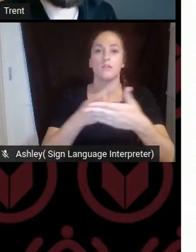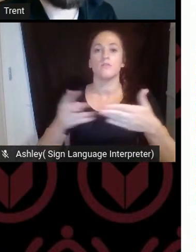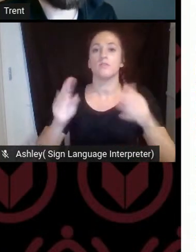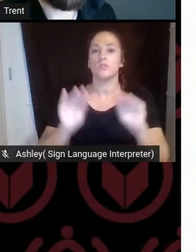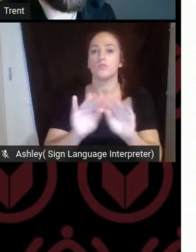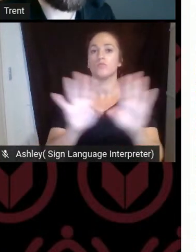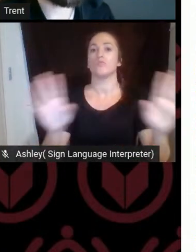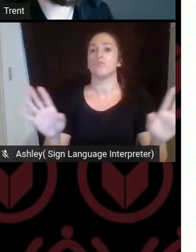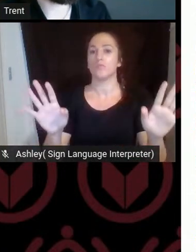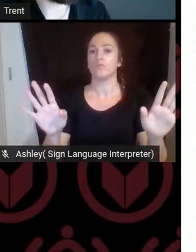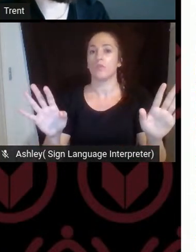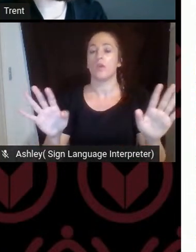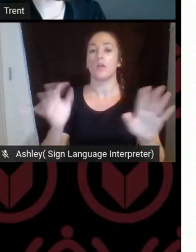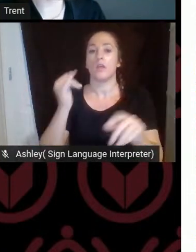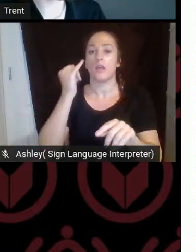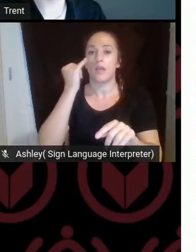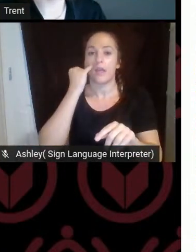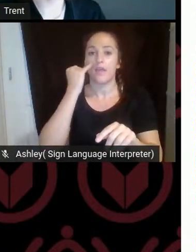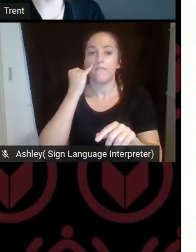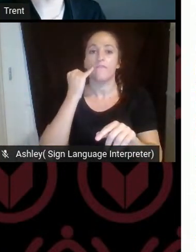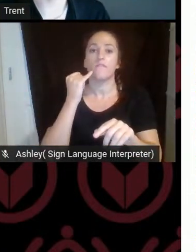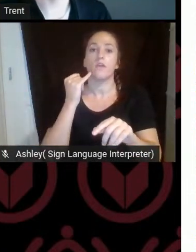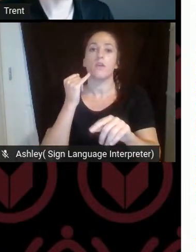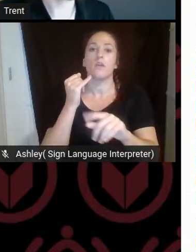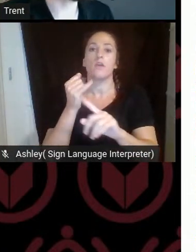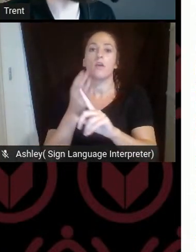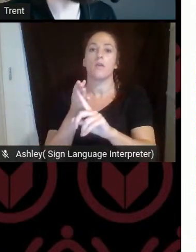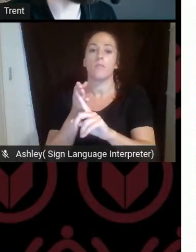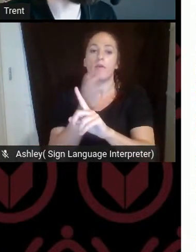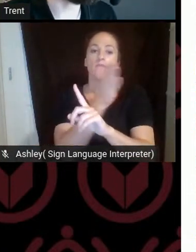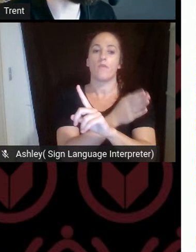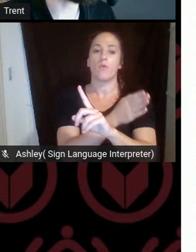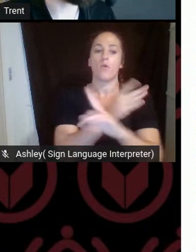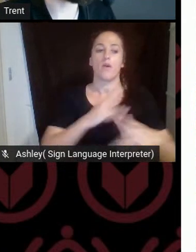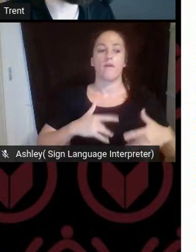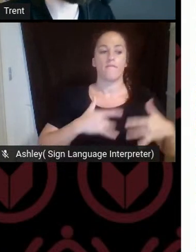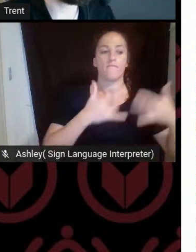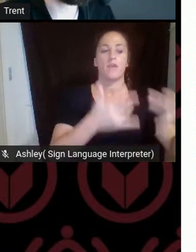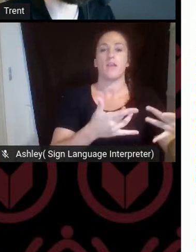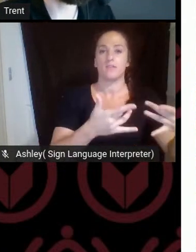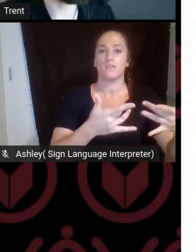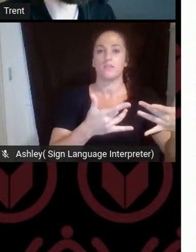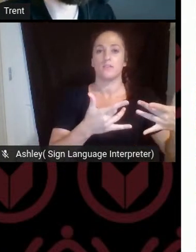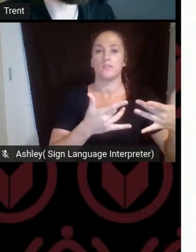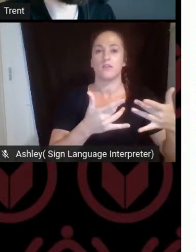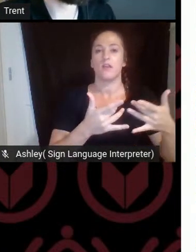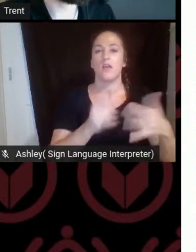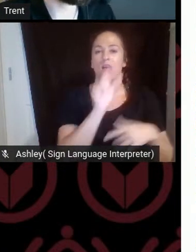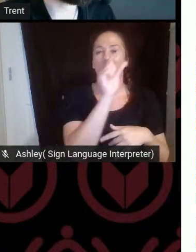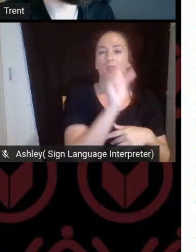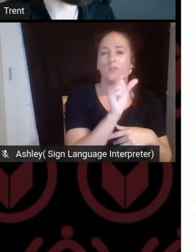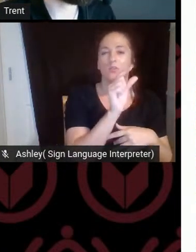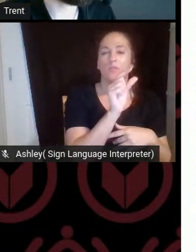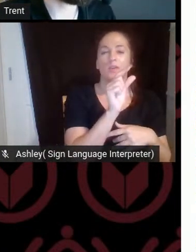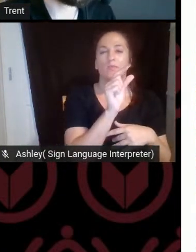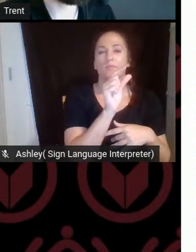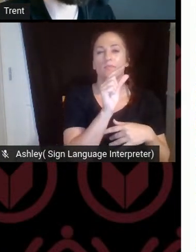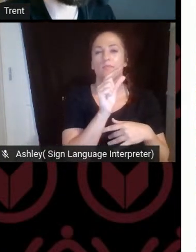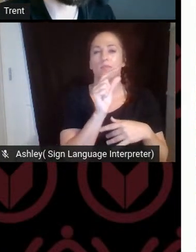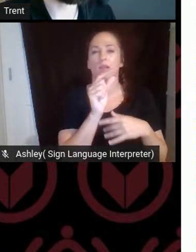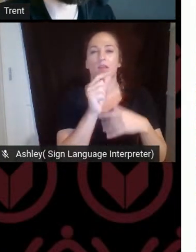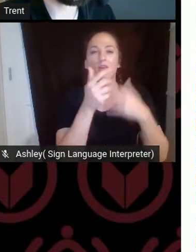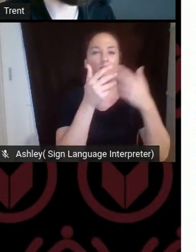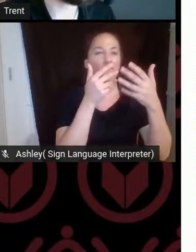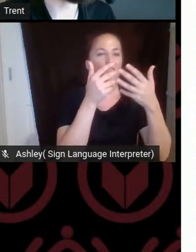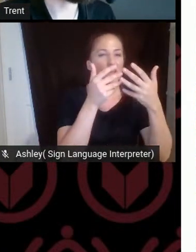those events have already passed. They're no longer upcoming. Only the solid color things are things that are on the calendar